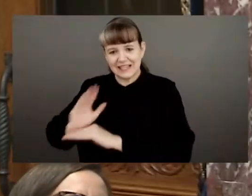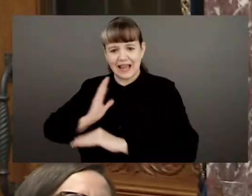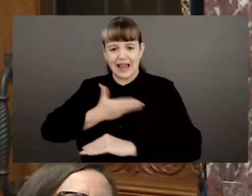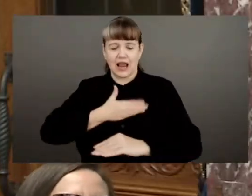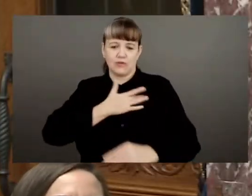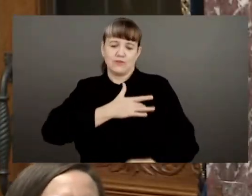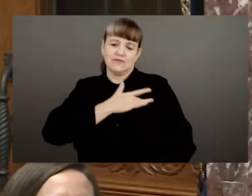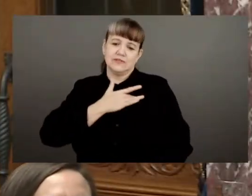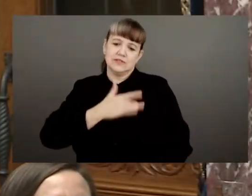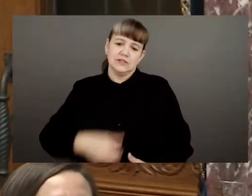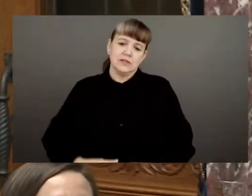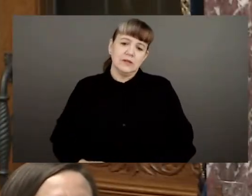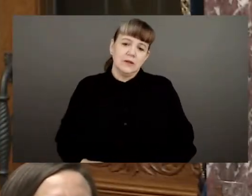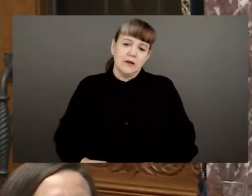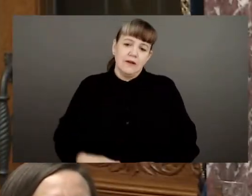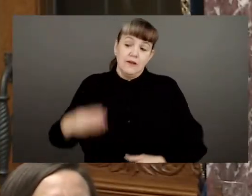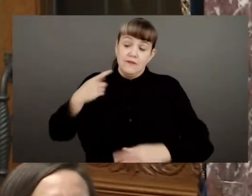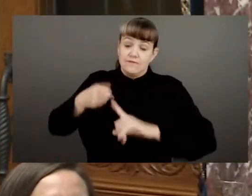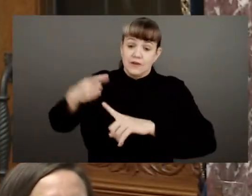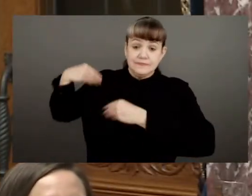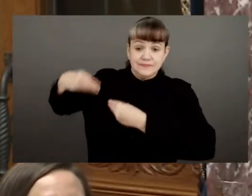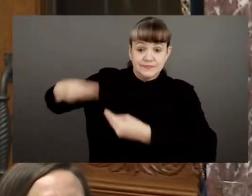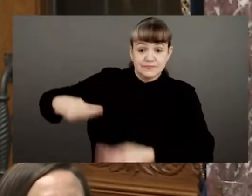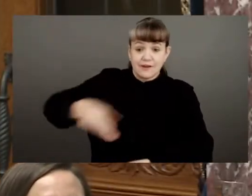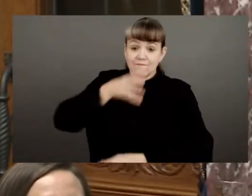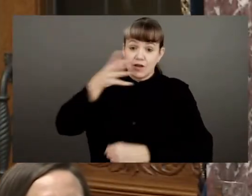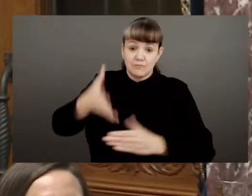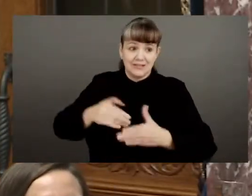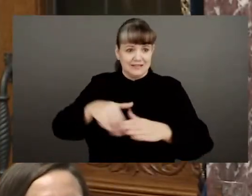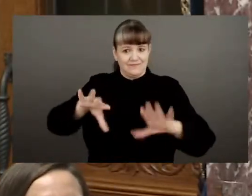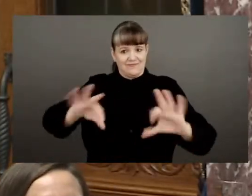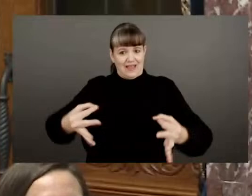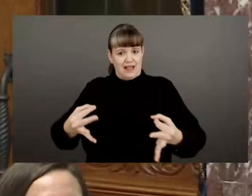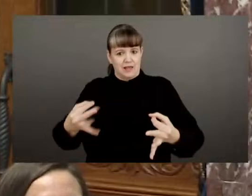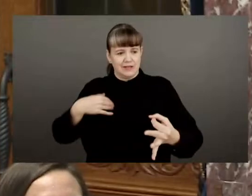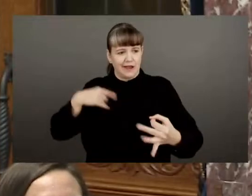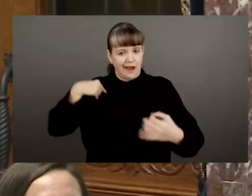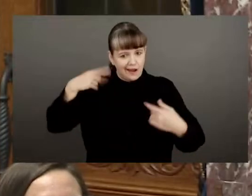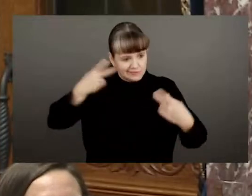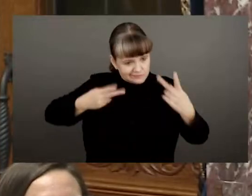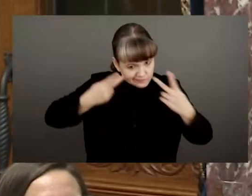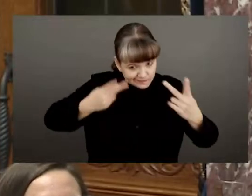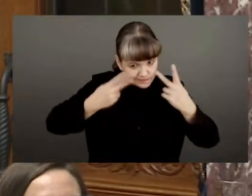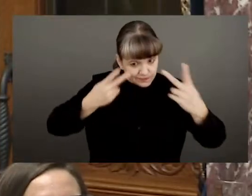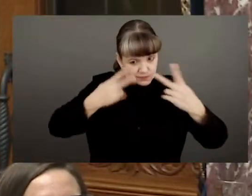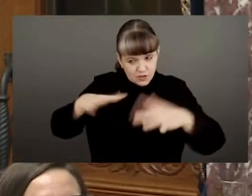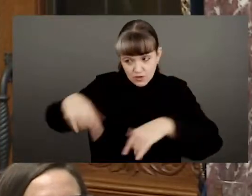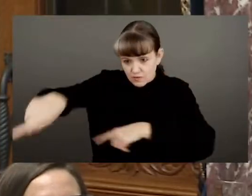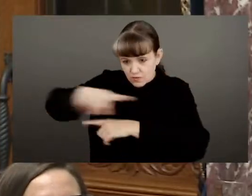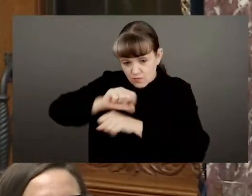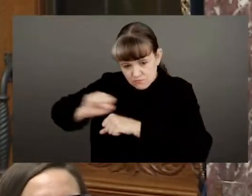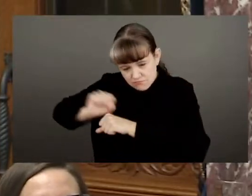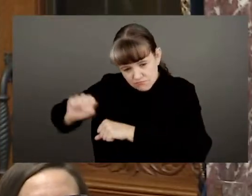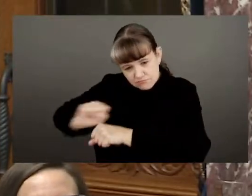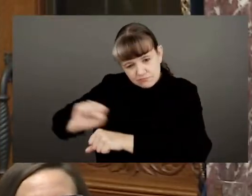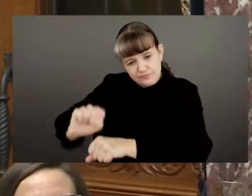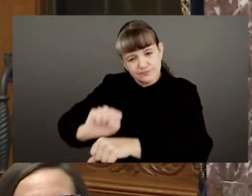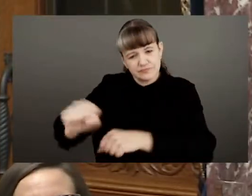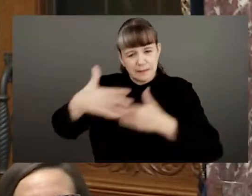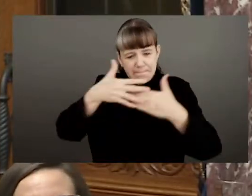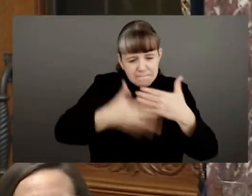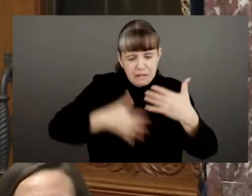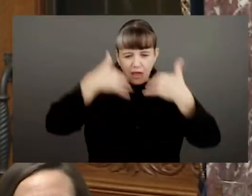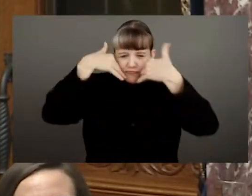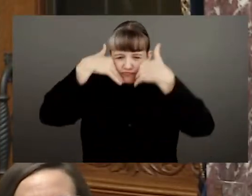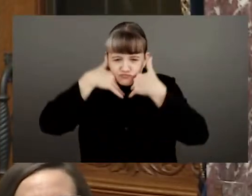sweat, and tears that go into producing the food we enjoy every day. I have seen early mornings, the long